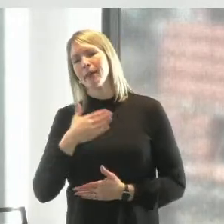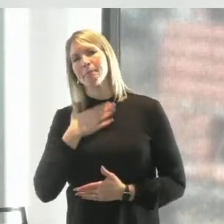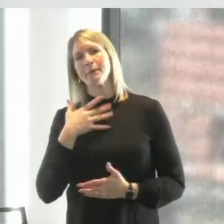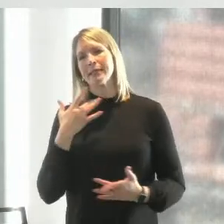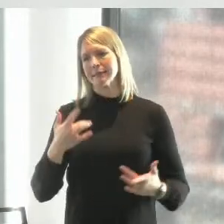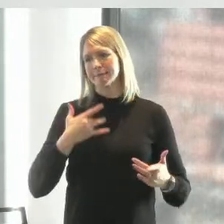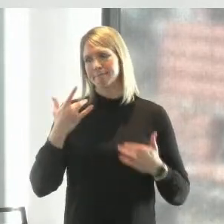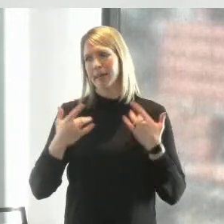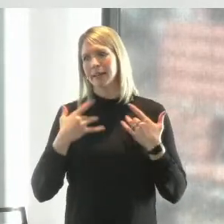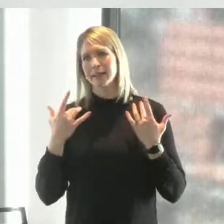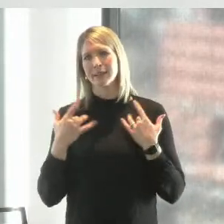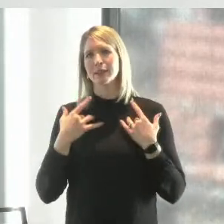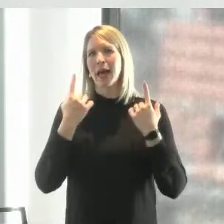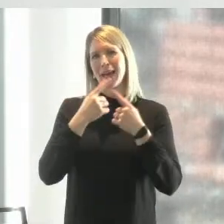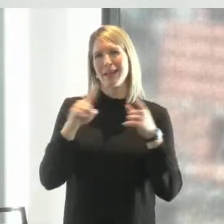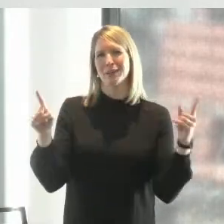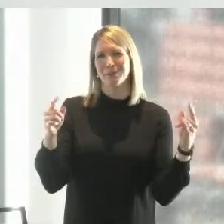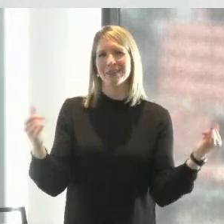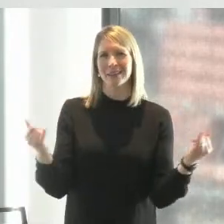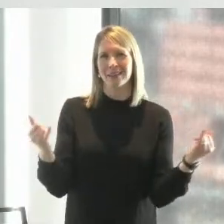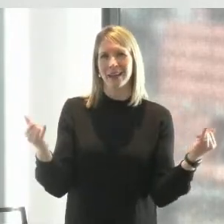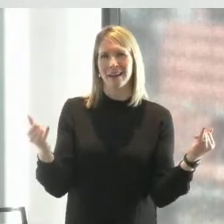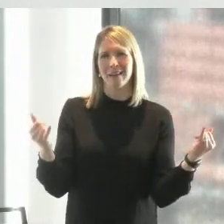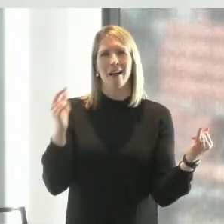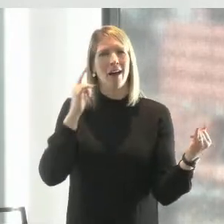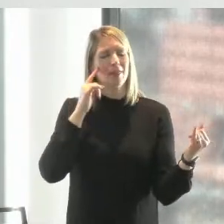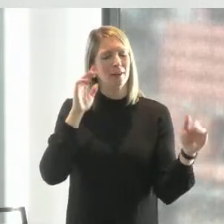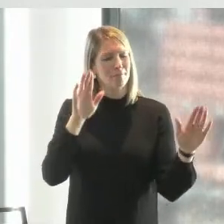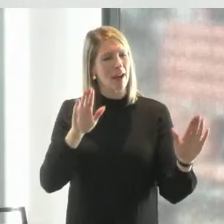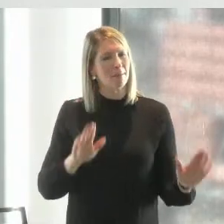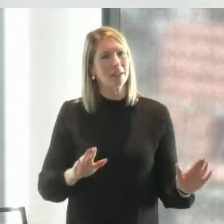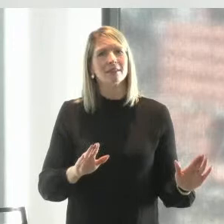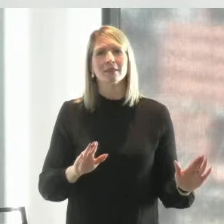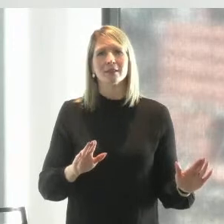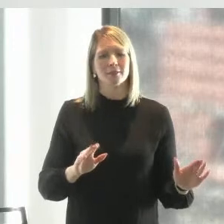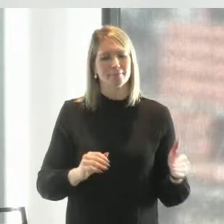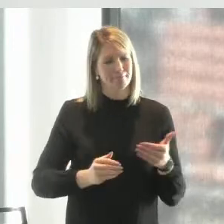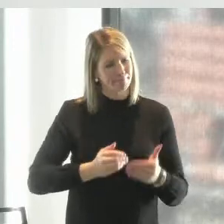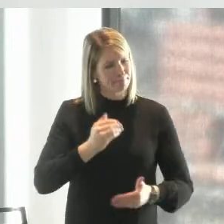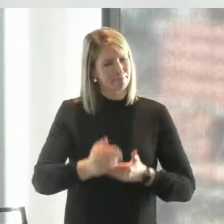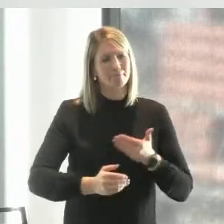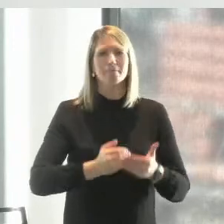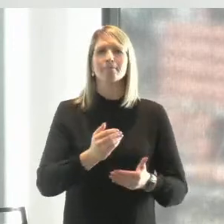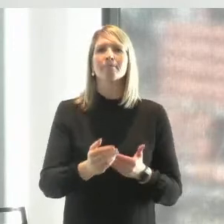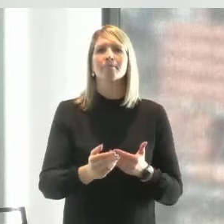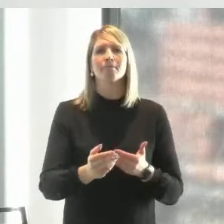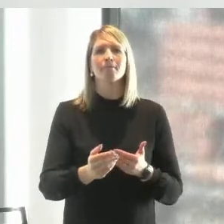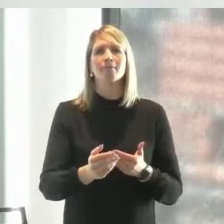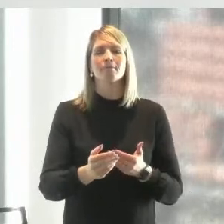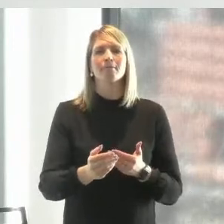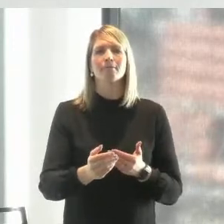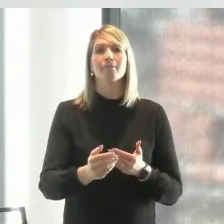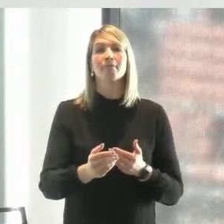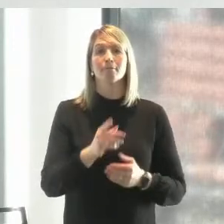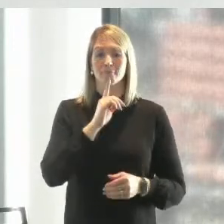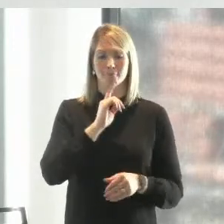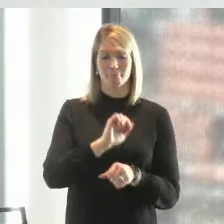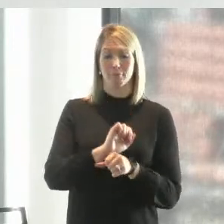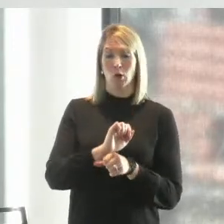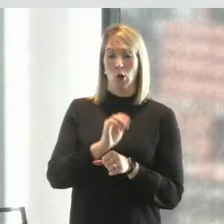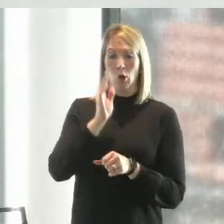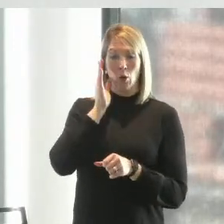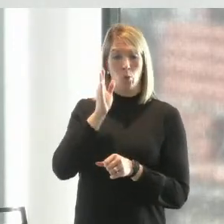this. I think it's a great step forward. It will certainly enhance the